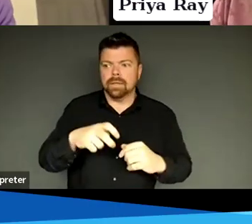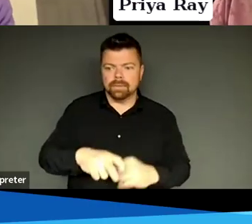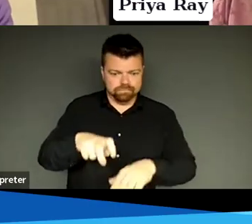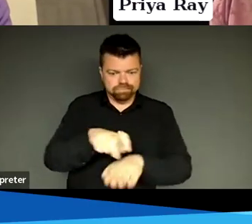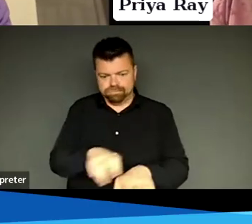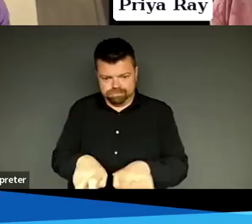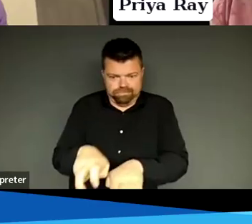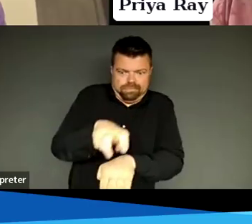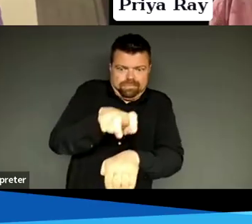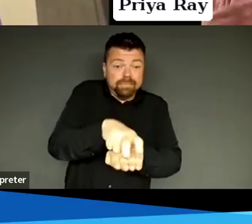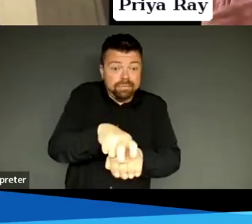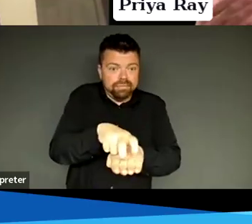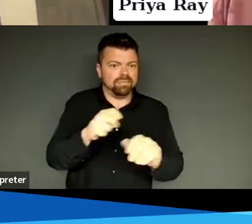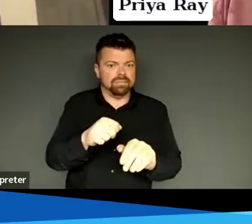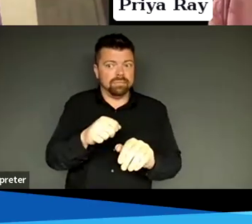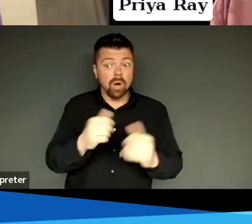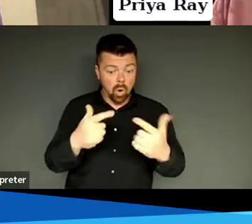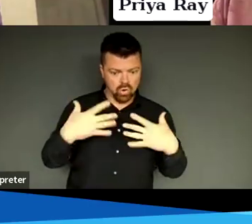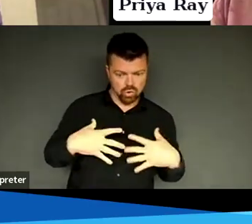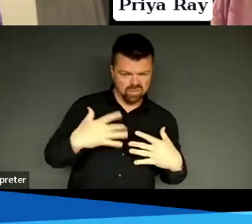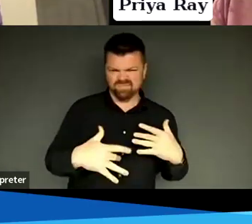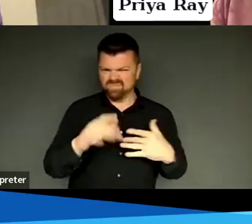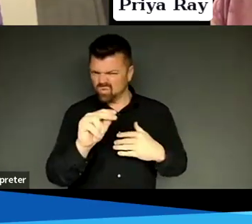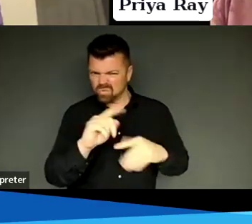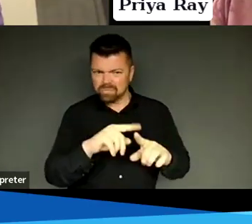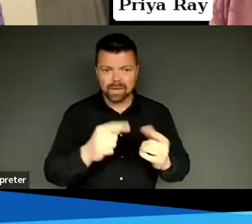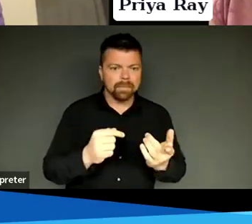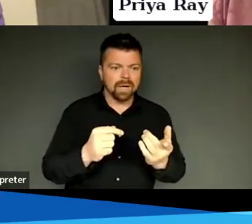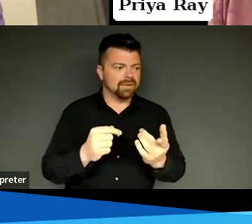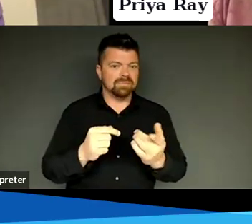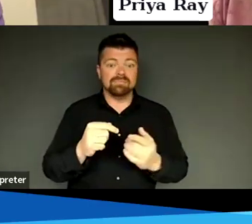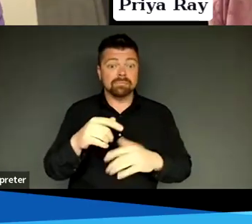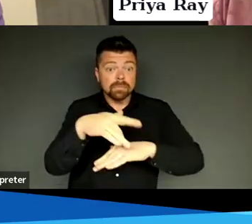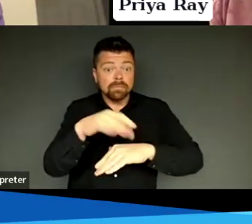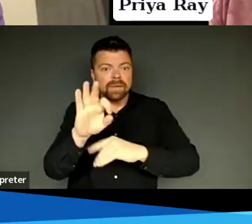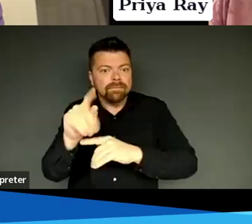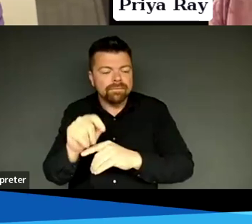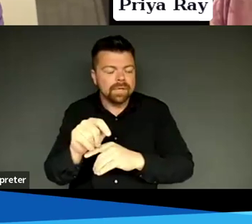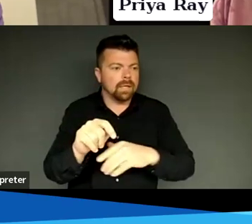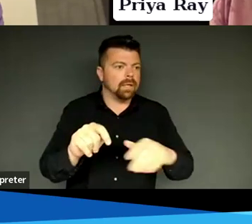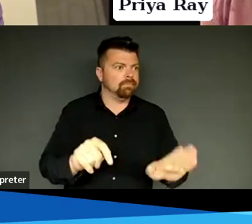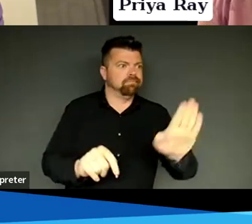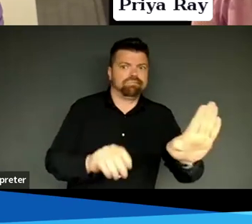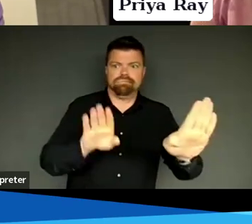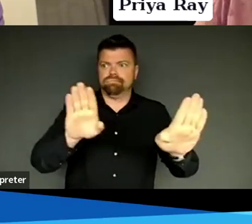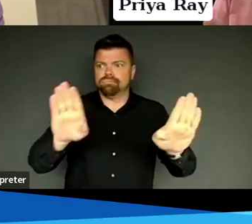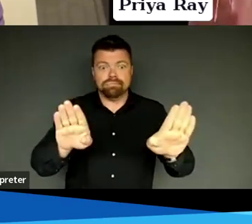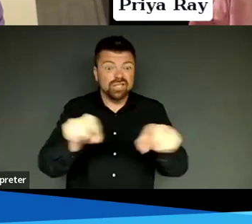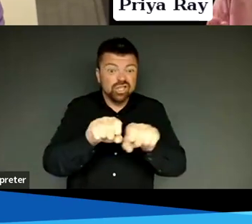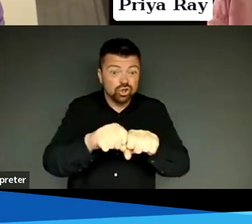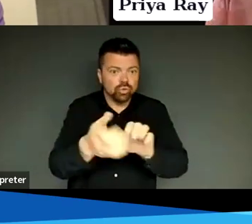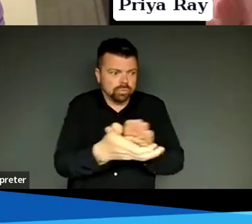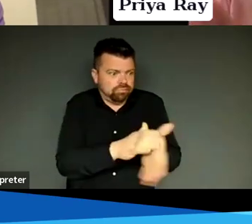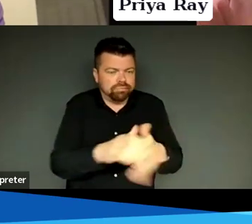off. They kind of just had me do it and put my feet in the stirrups with my shoes on. And then they were like,